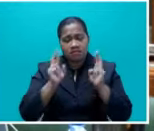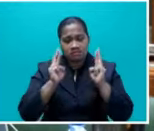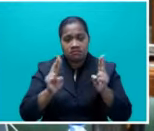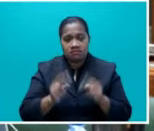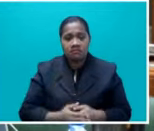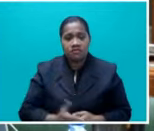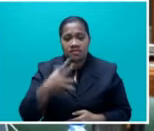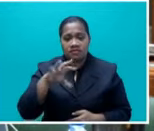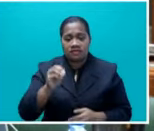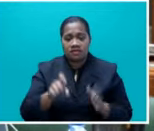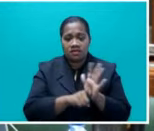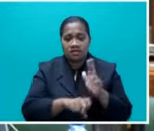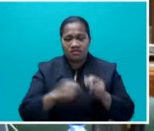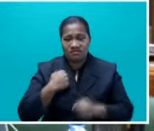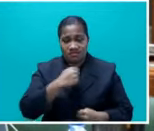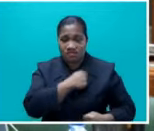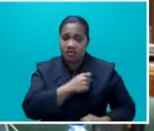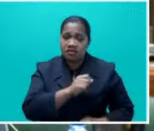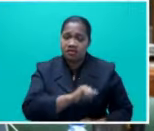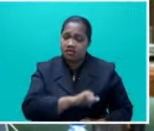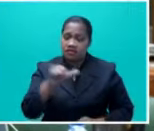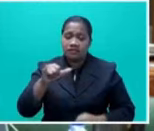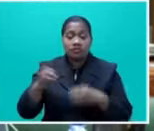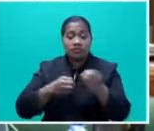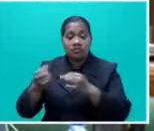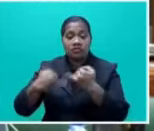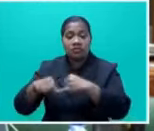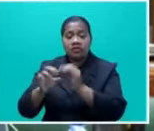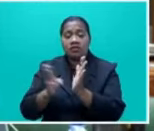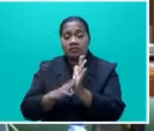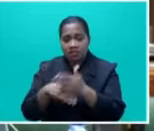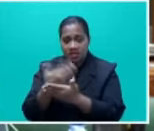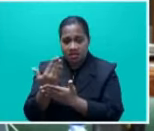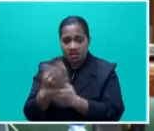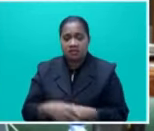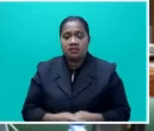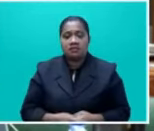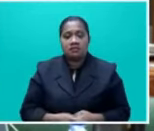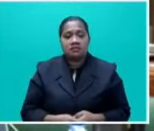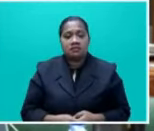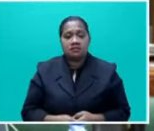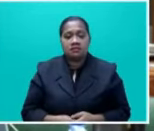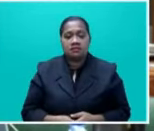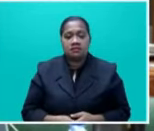50 RFMF troops that were deployed to the Solomon Islands on Monday, led by Lieutenant